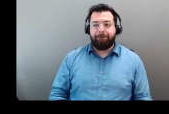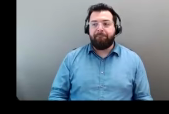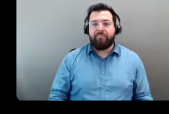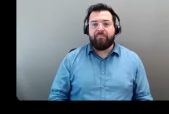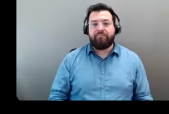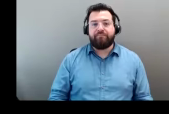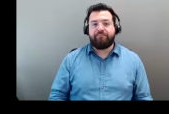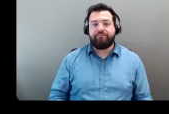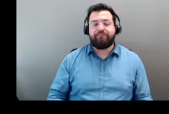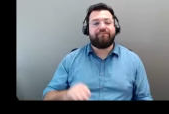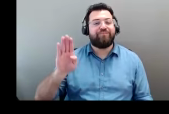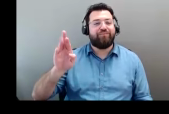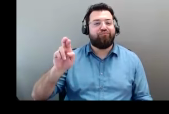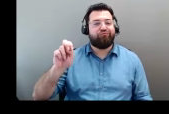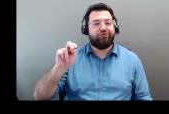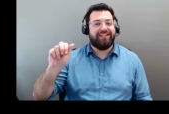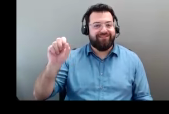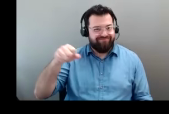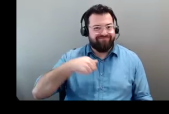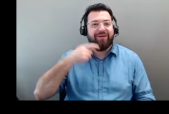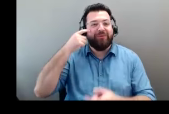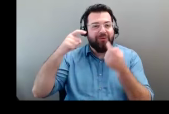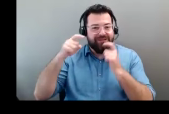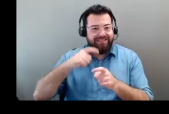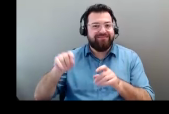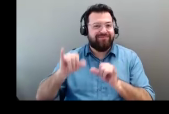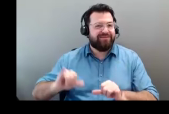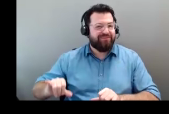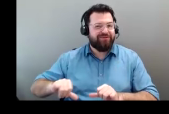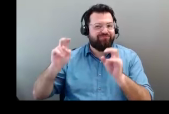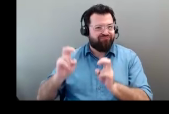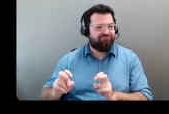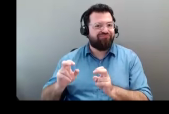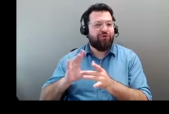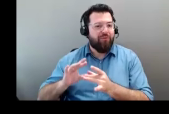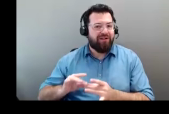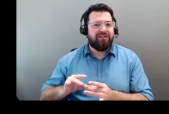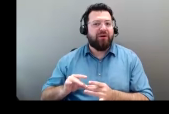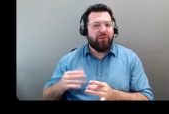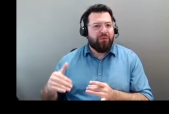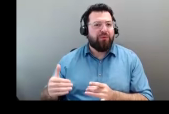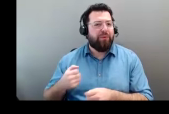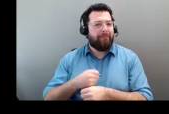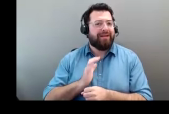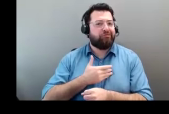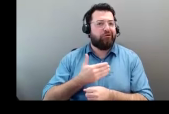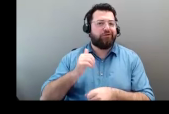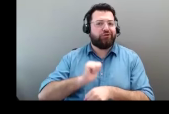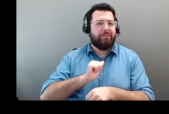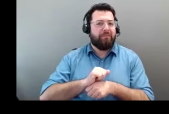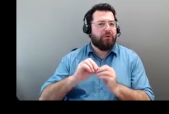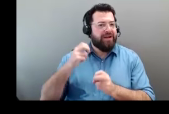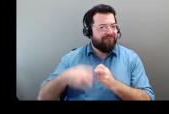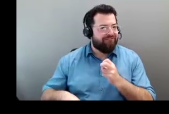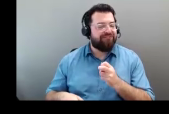Yeah, I do like seeing some of the comments where it's like it does make jobs a lot difficult or dif more